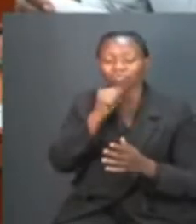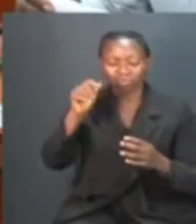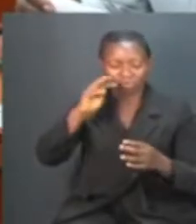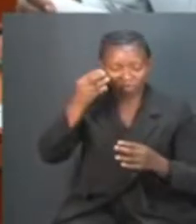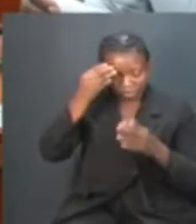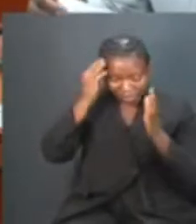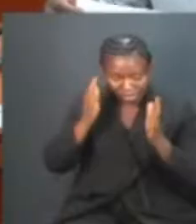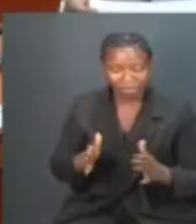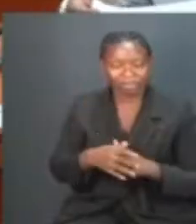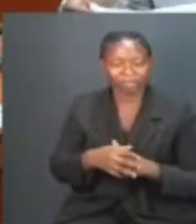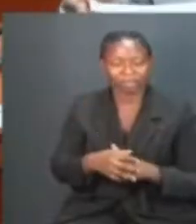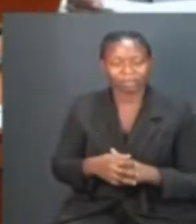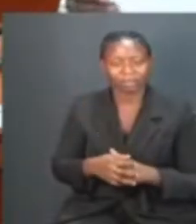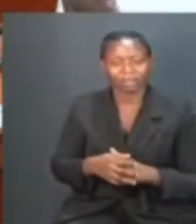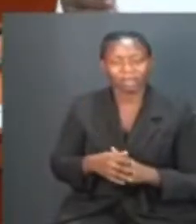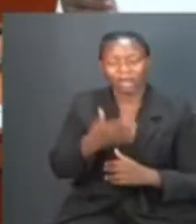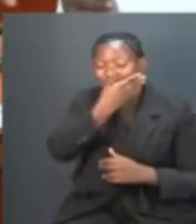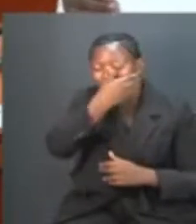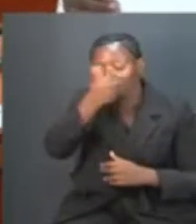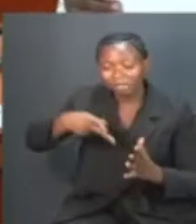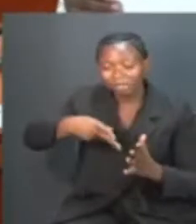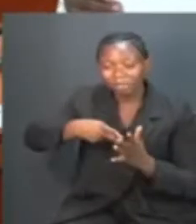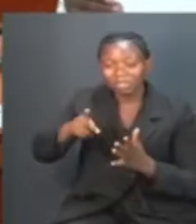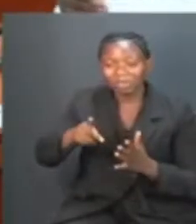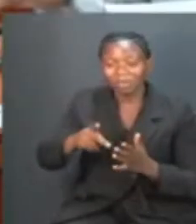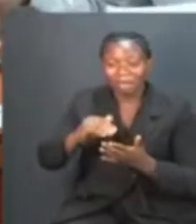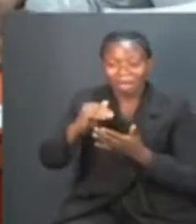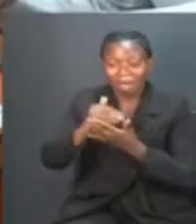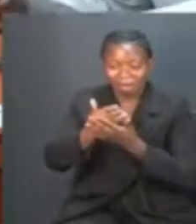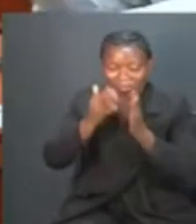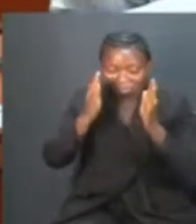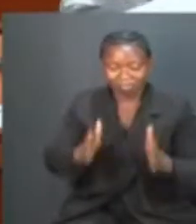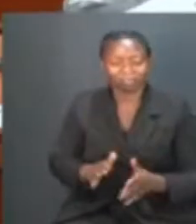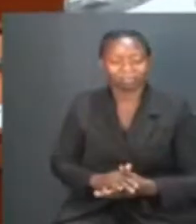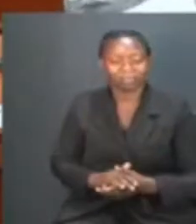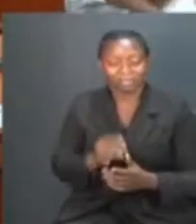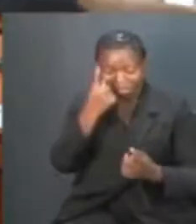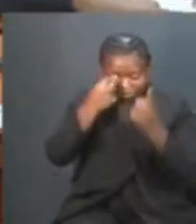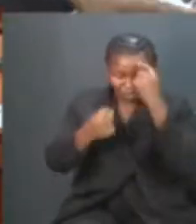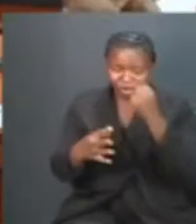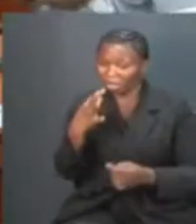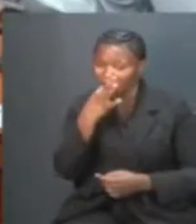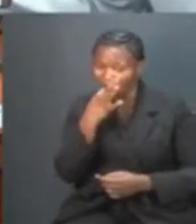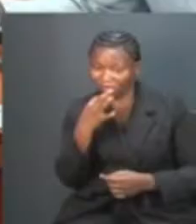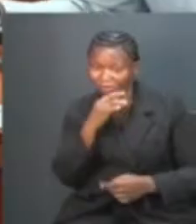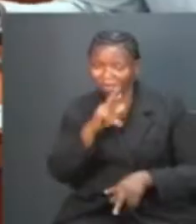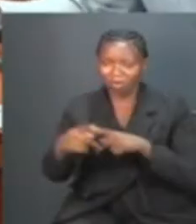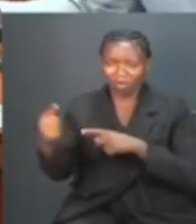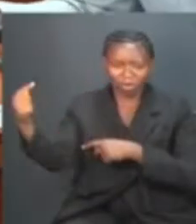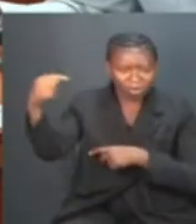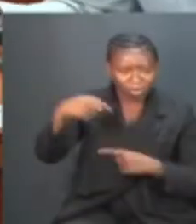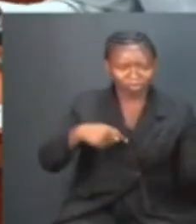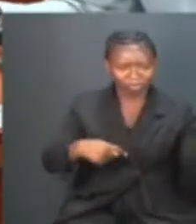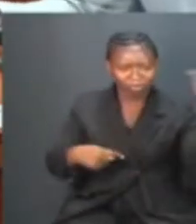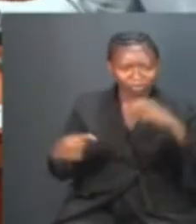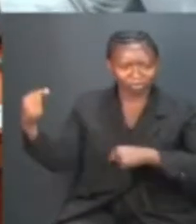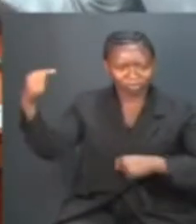paid is not the manager. The best paid is the chef. Because it is because of his food that people come to that